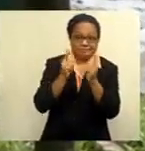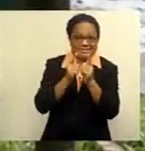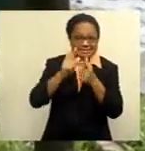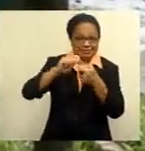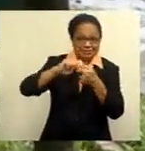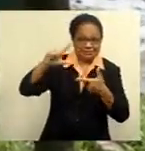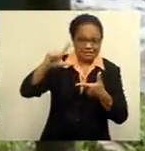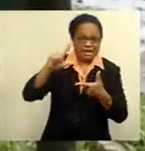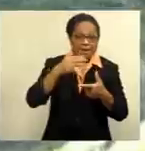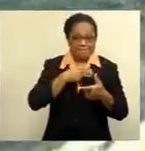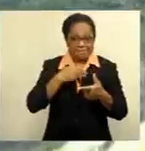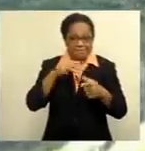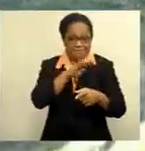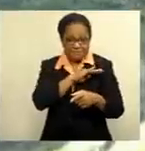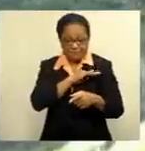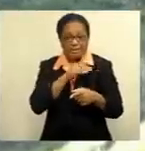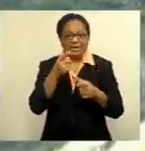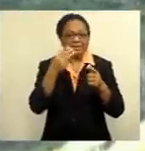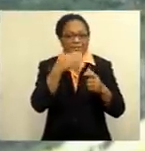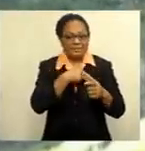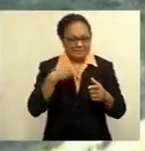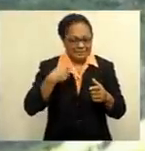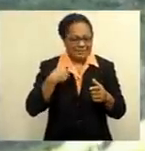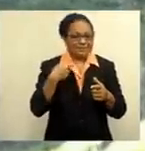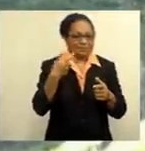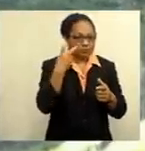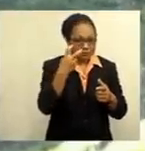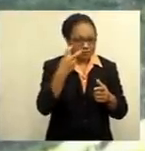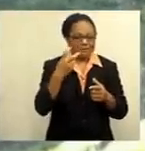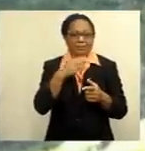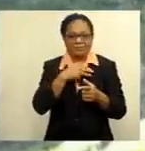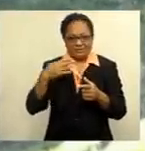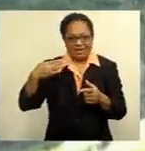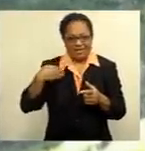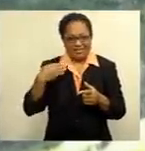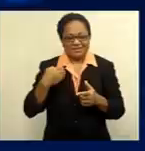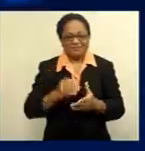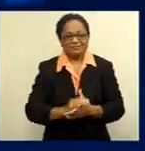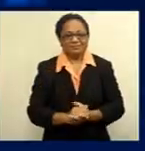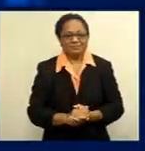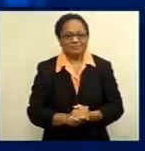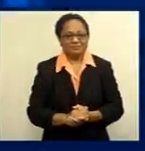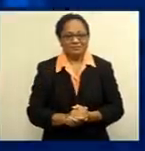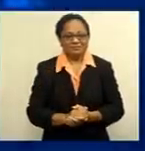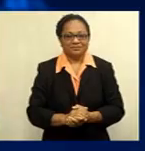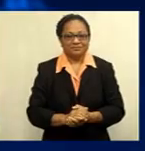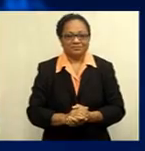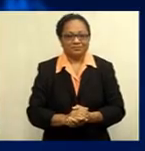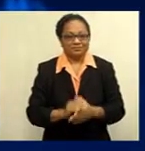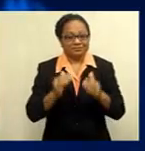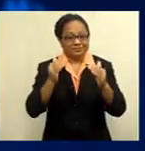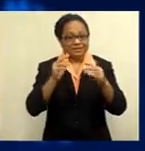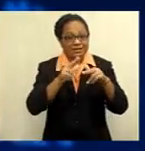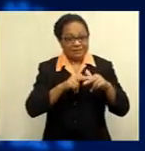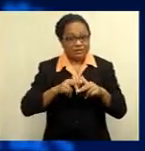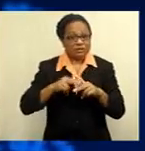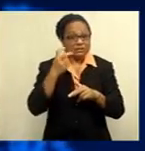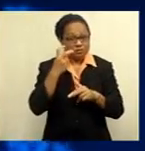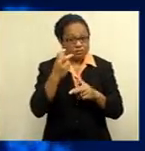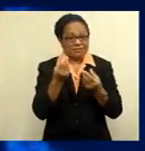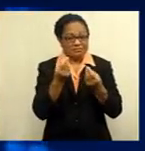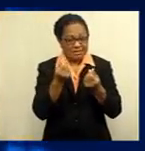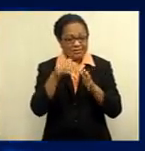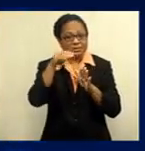for Tourism and the Ministry of Health. Felipe Naikaso, FBC News. Fiji's tourism earnings noted